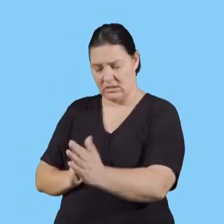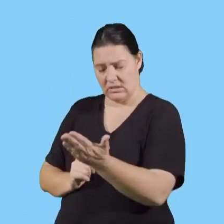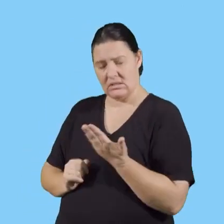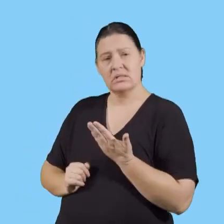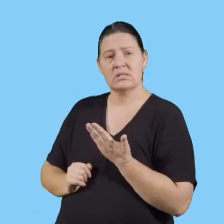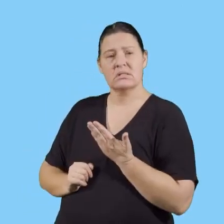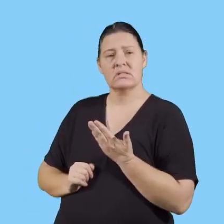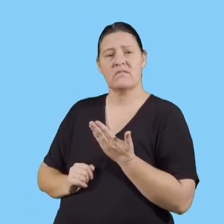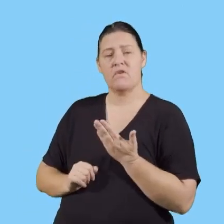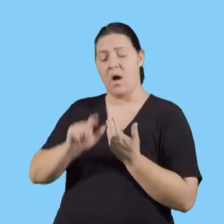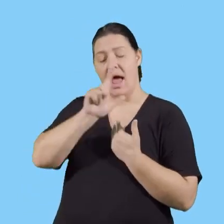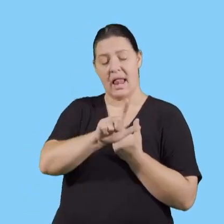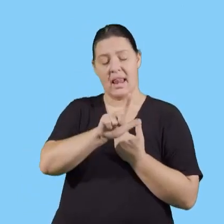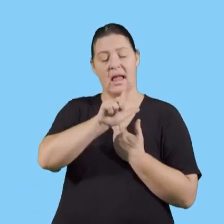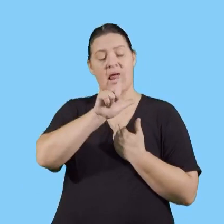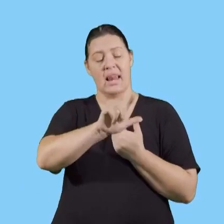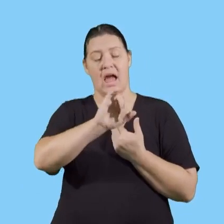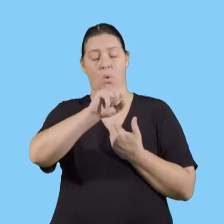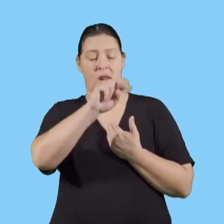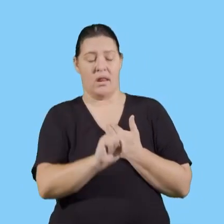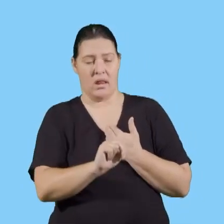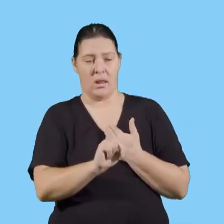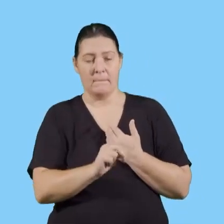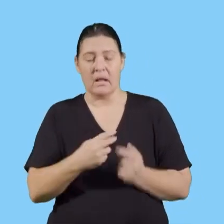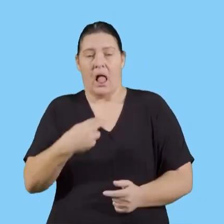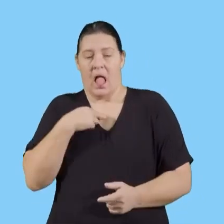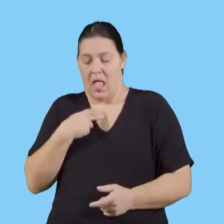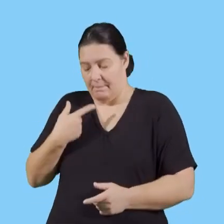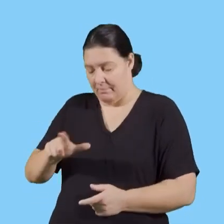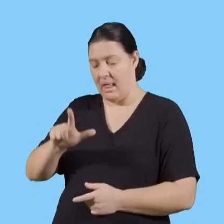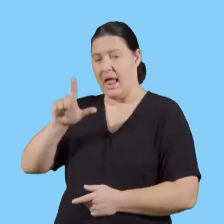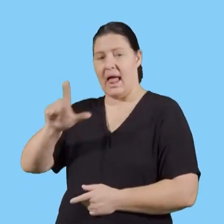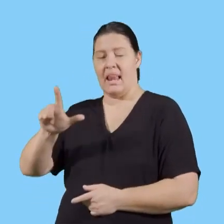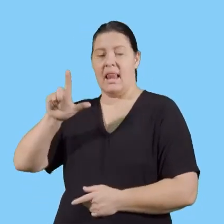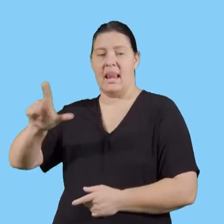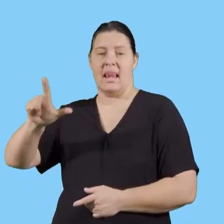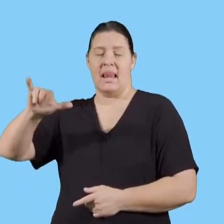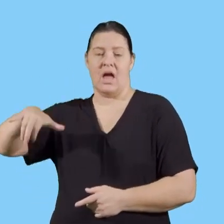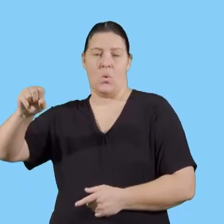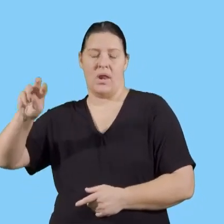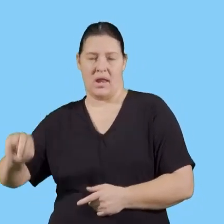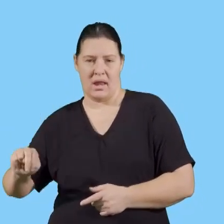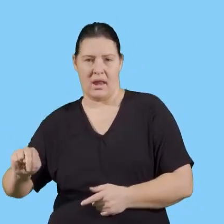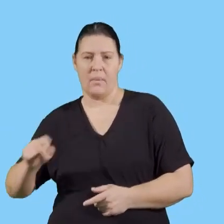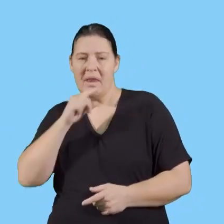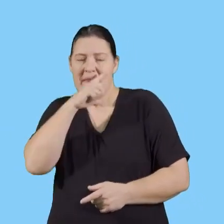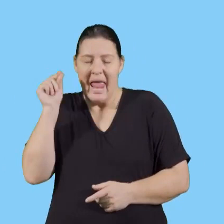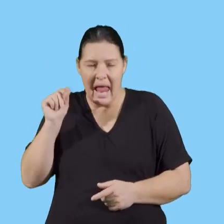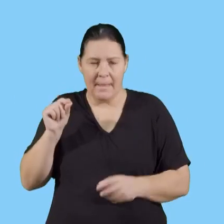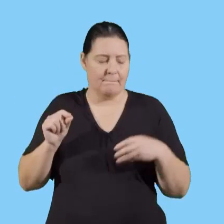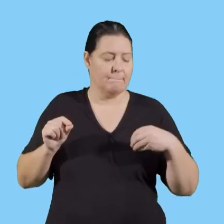445 to L Lion was charged to the account of L Leon. So here the error is within the